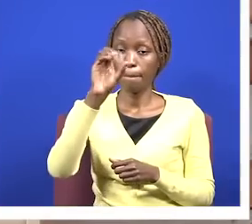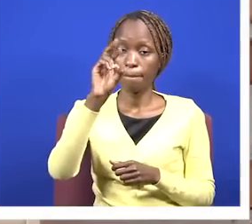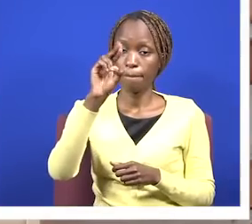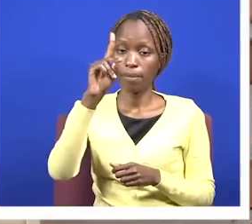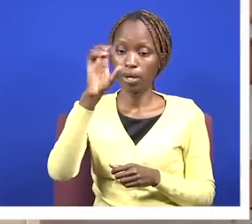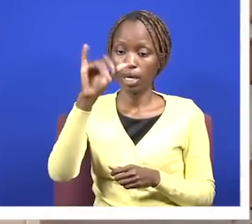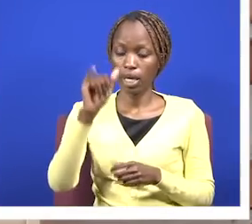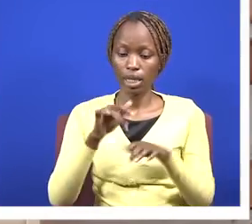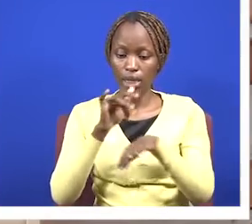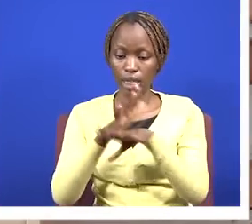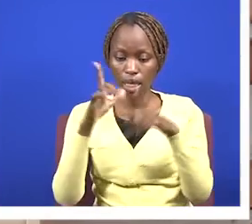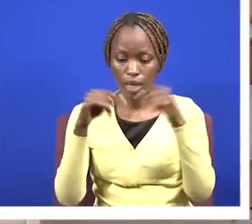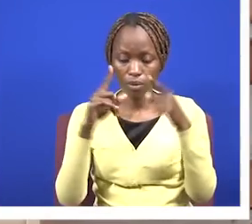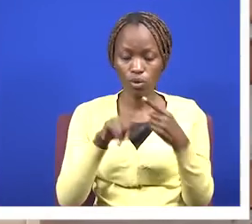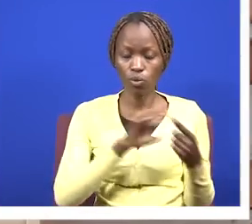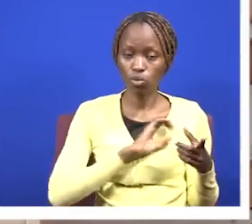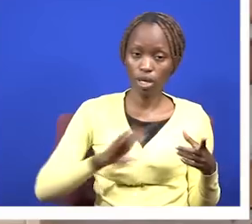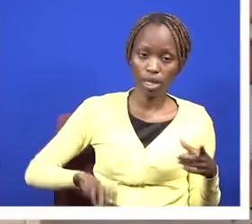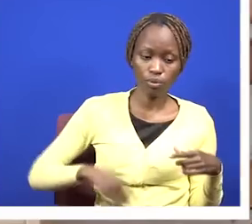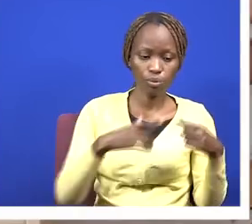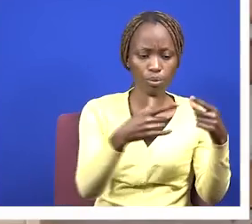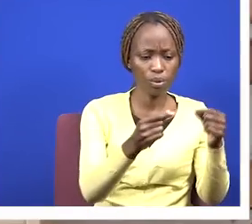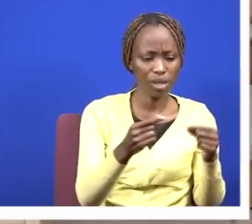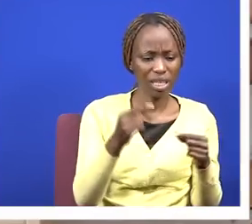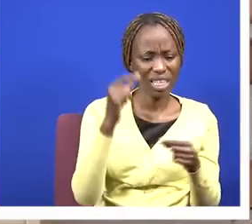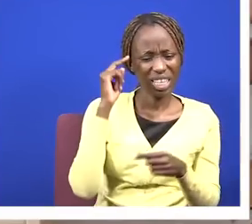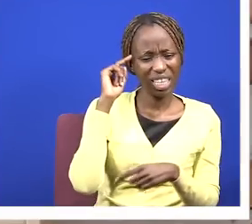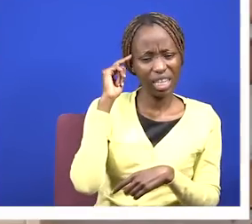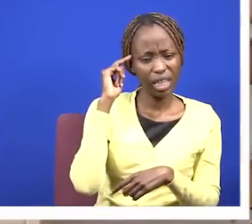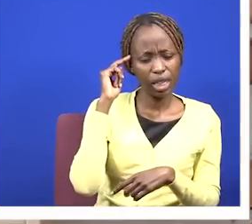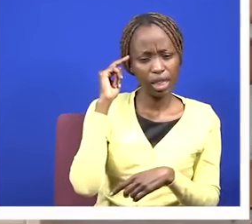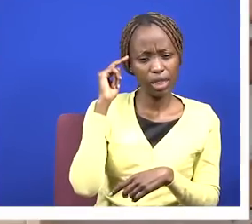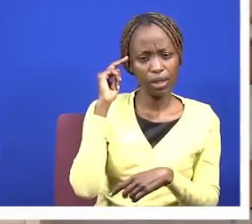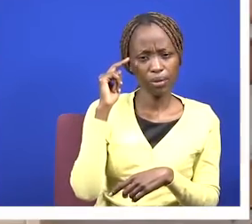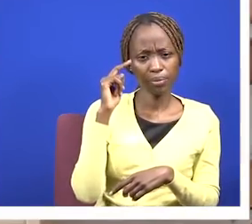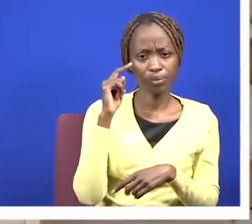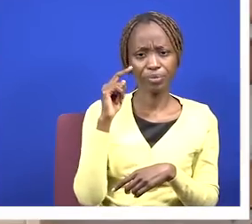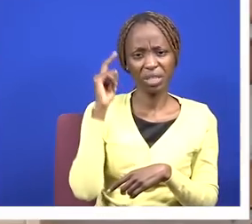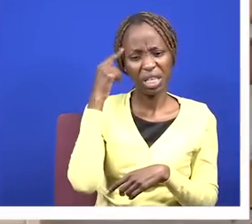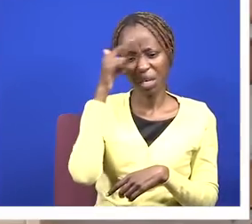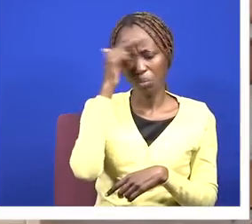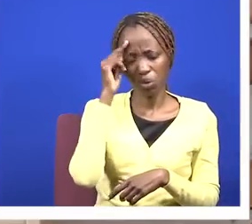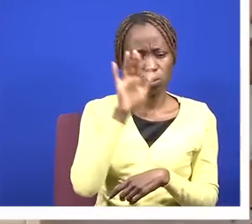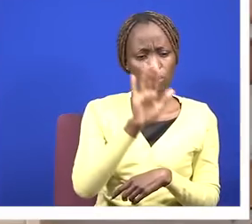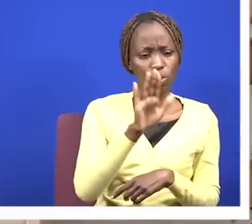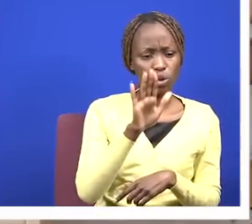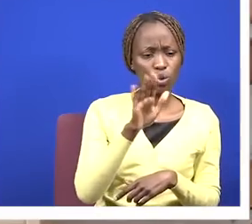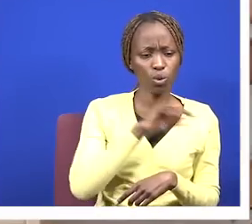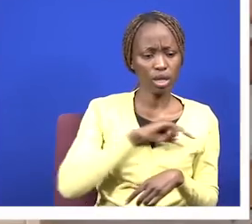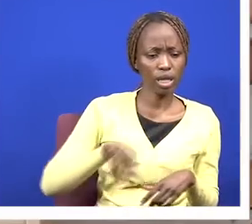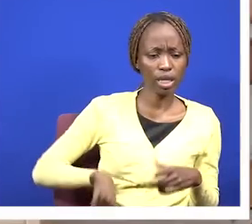Esther. He said, "Don't think for a moment that because you're in the palace, you